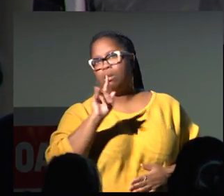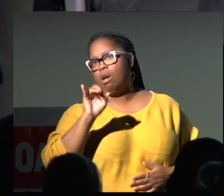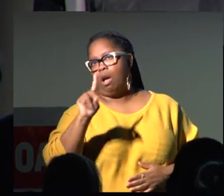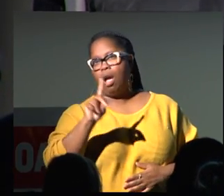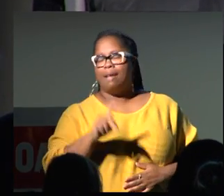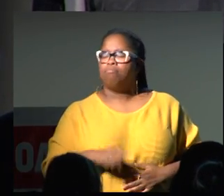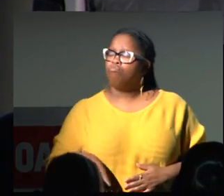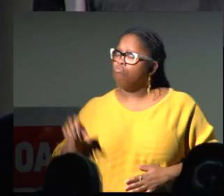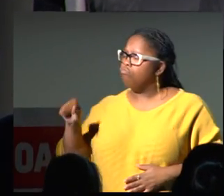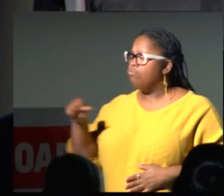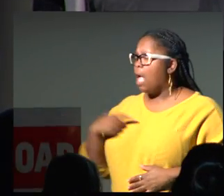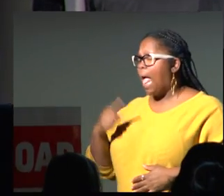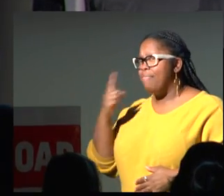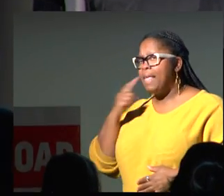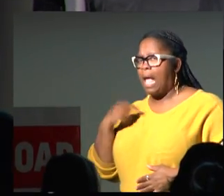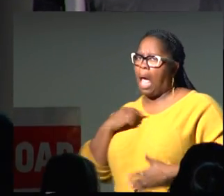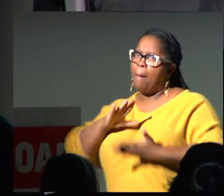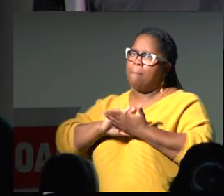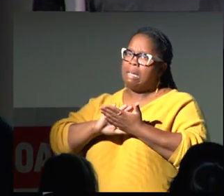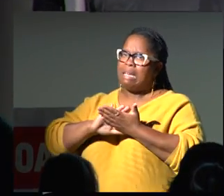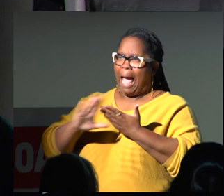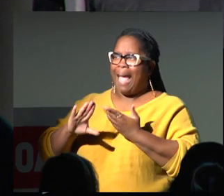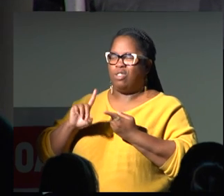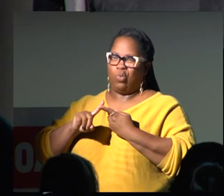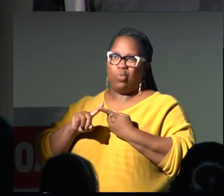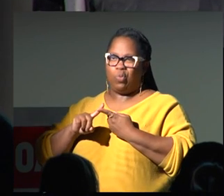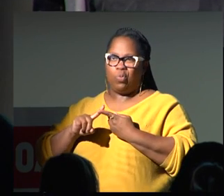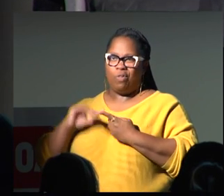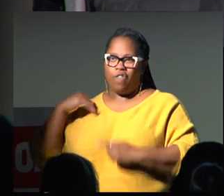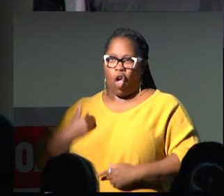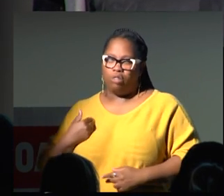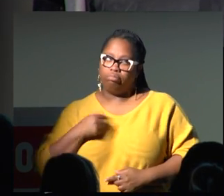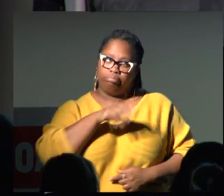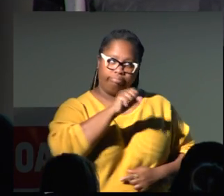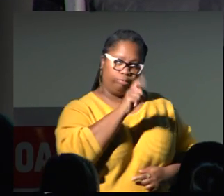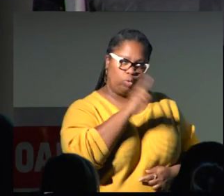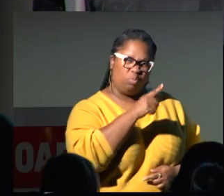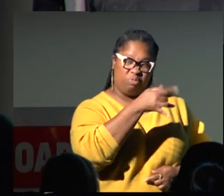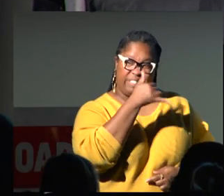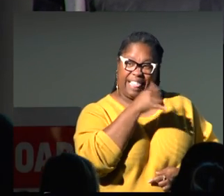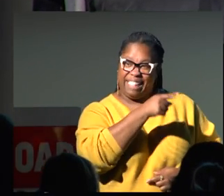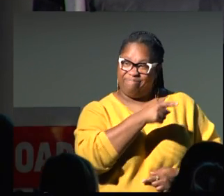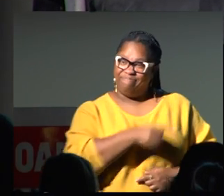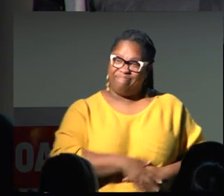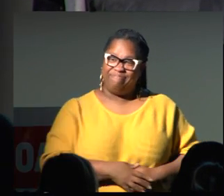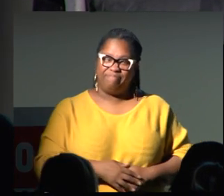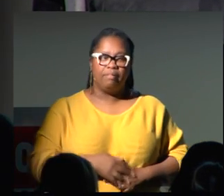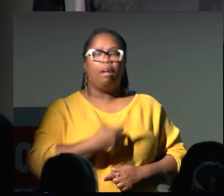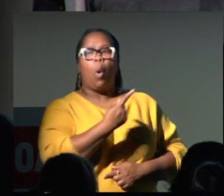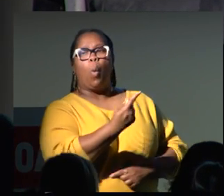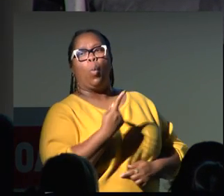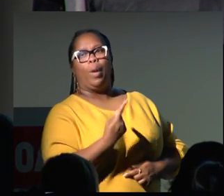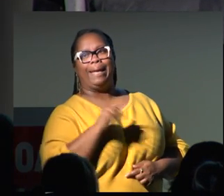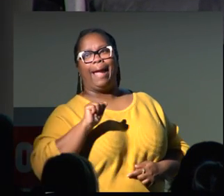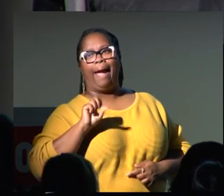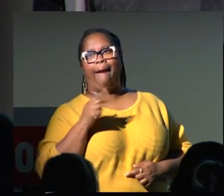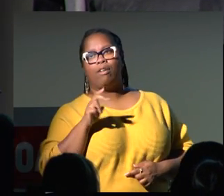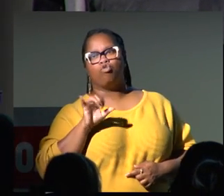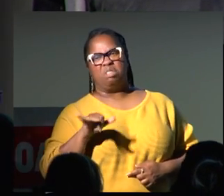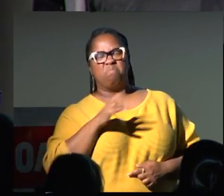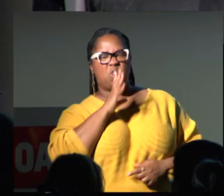married you, because you're so kind. I think I'm probably kind to a default at times, though. You know? Yeah, you are. Yeah. You're a bit silly. Me and Ashley can talk to that, can't we, Ashley?